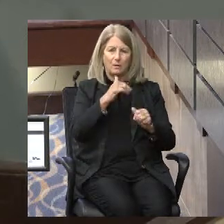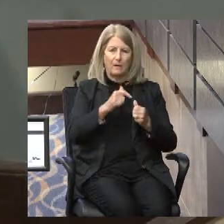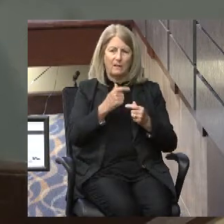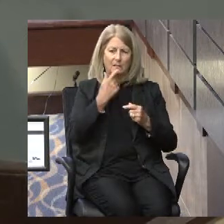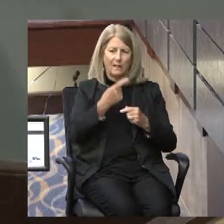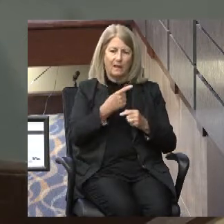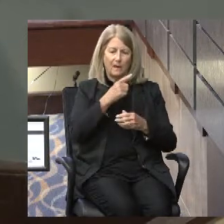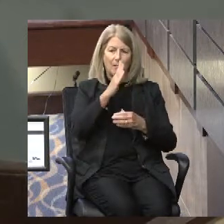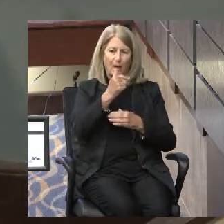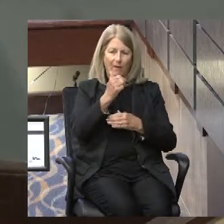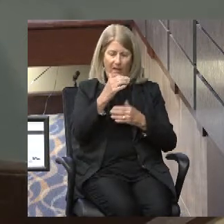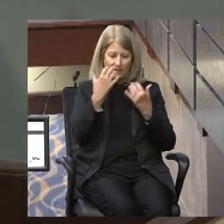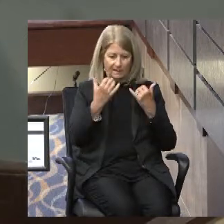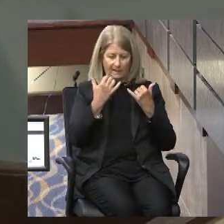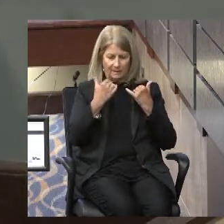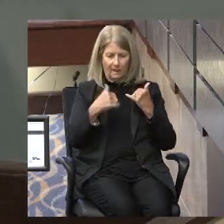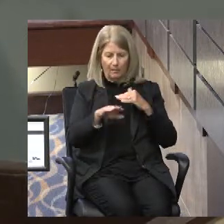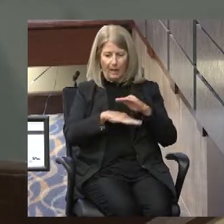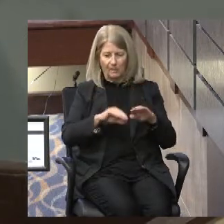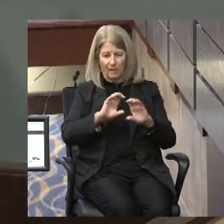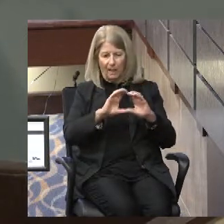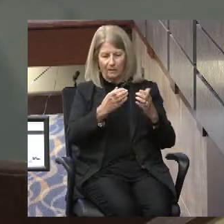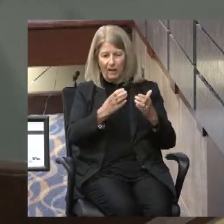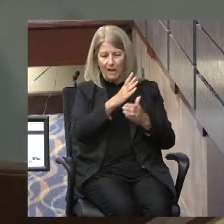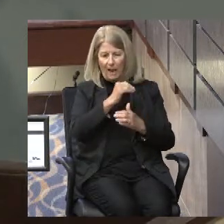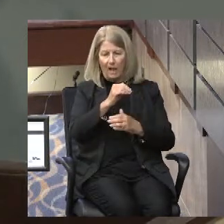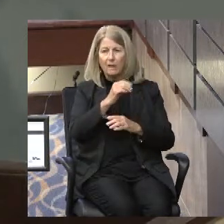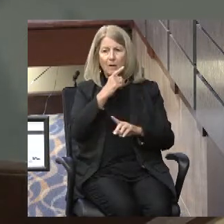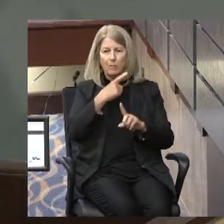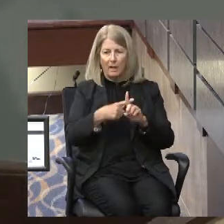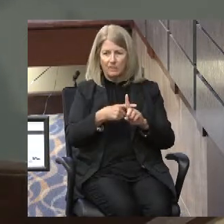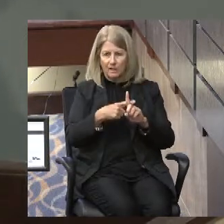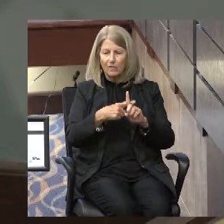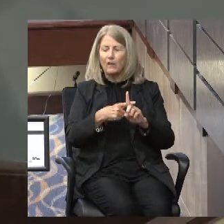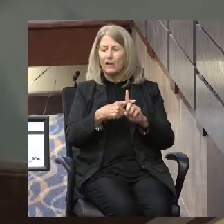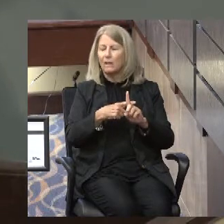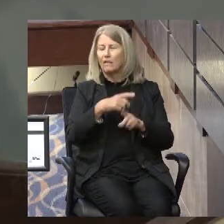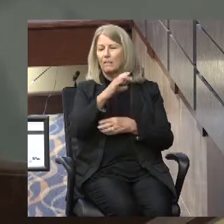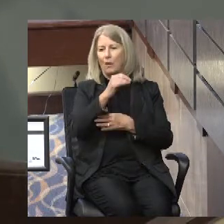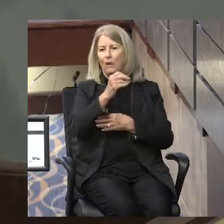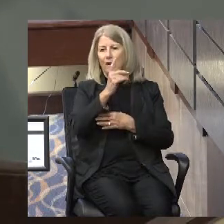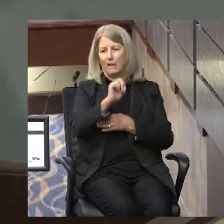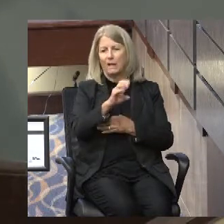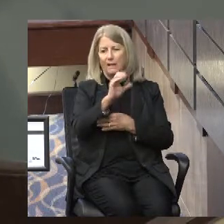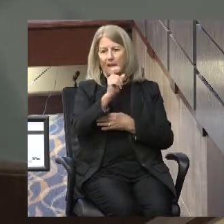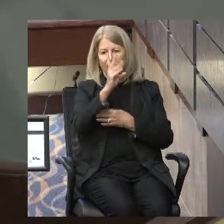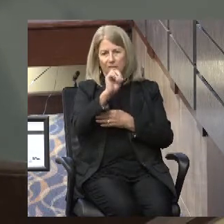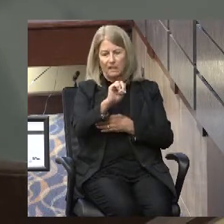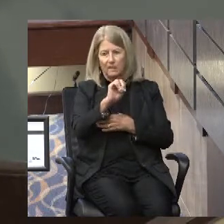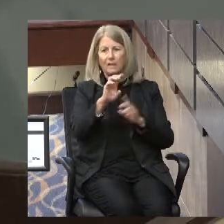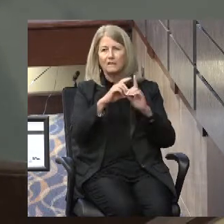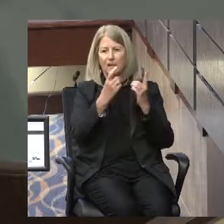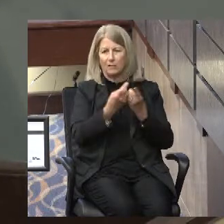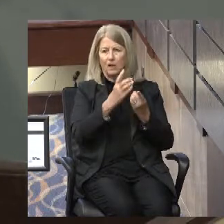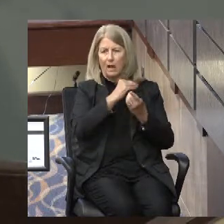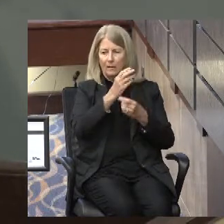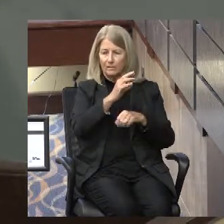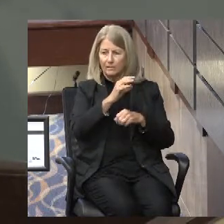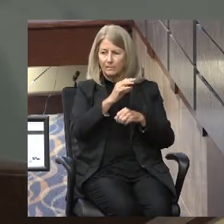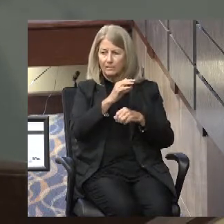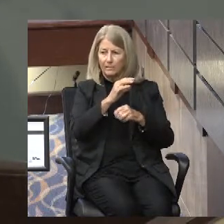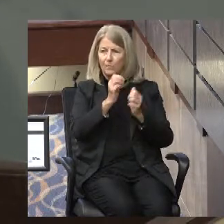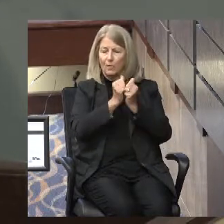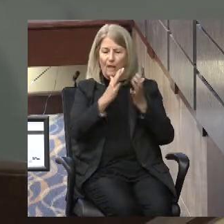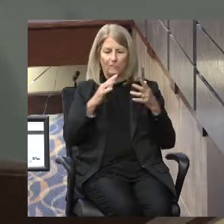existing base district classification plus the Floyd Casey district designation. Repealing all ordinances or parts of ordinances in conflict